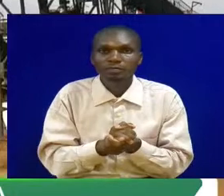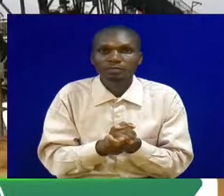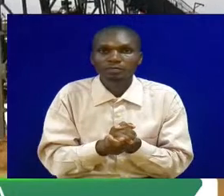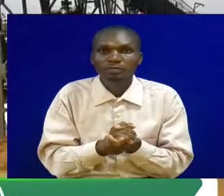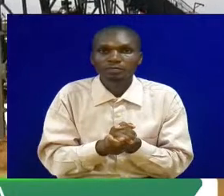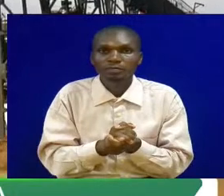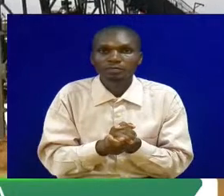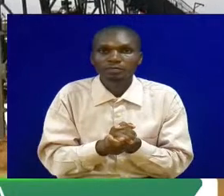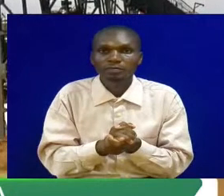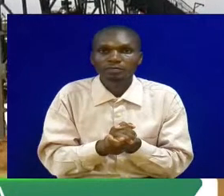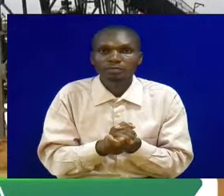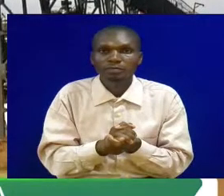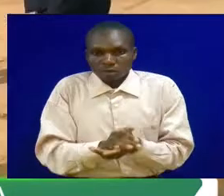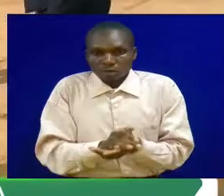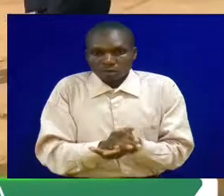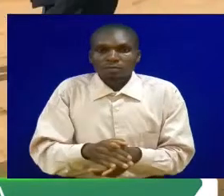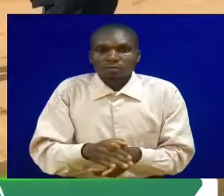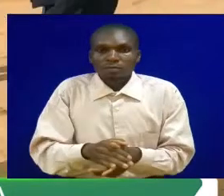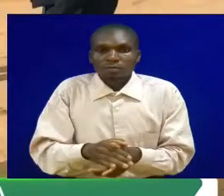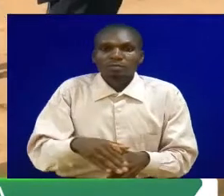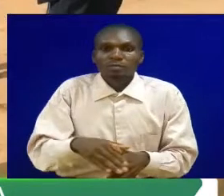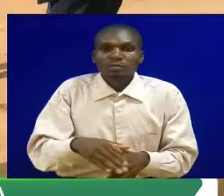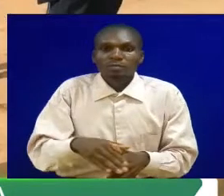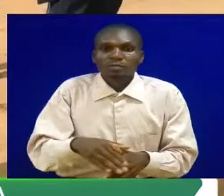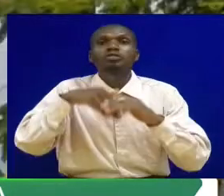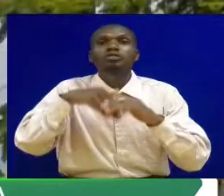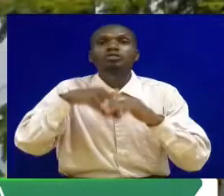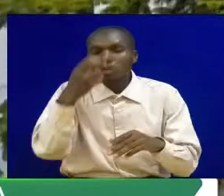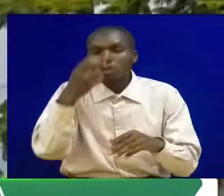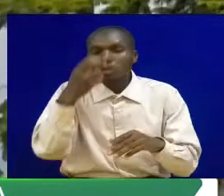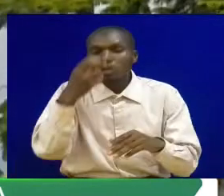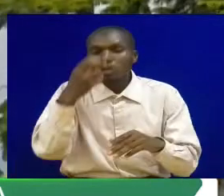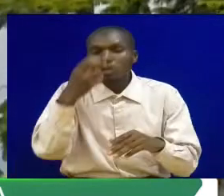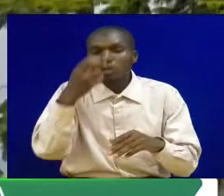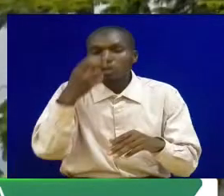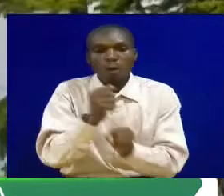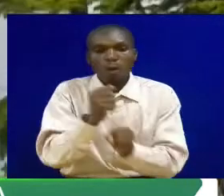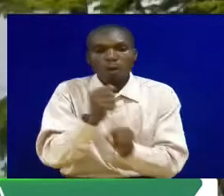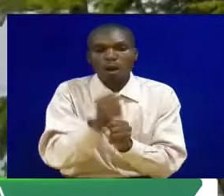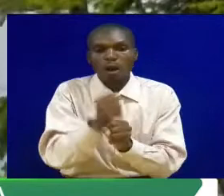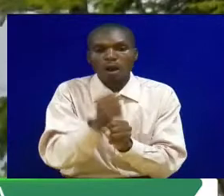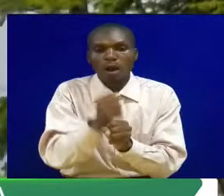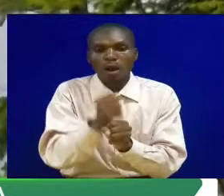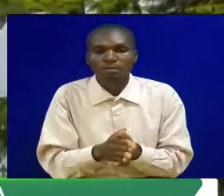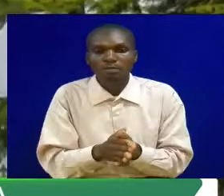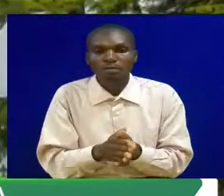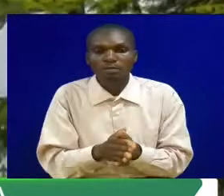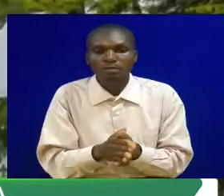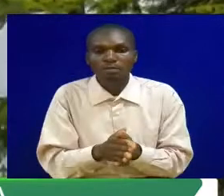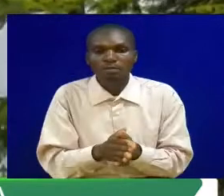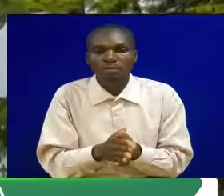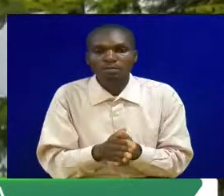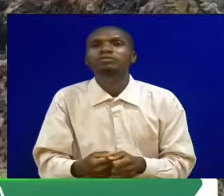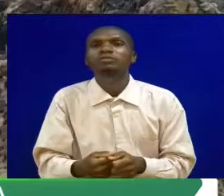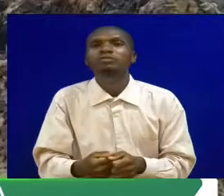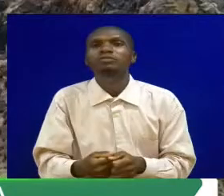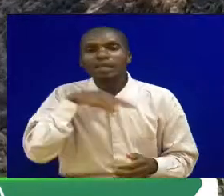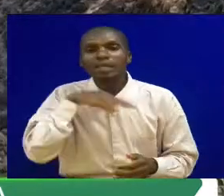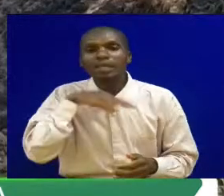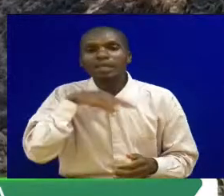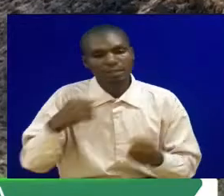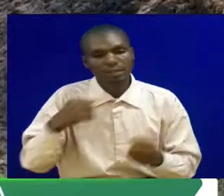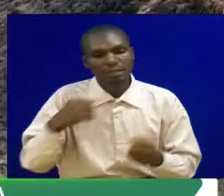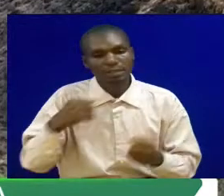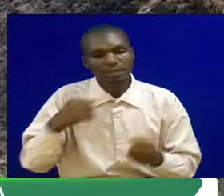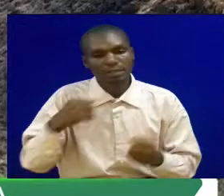Umubasorero asama gace yeke wanda gya Transmara asaba ko yemeremo babere babwaterani gwaso mu basokano mu bene kiwobotsko